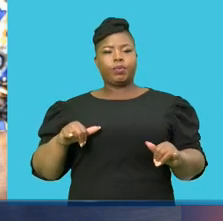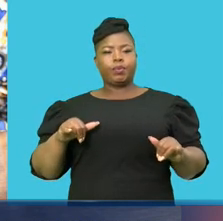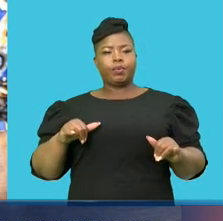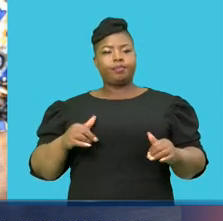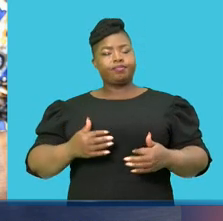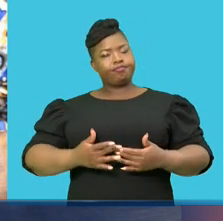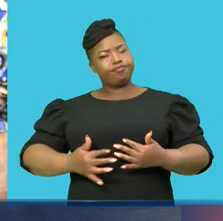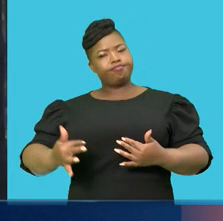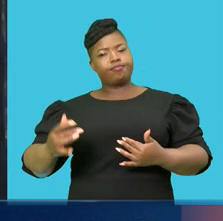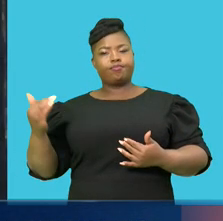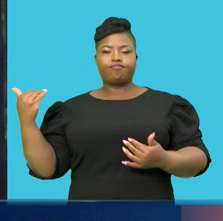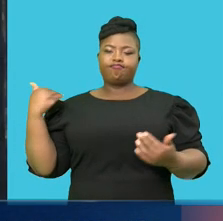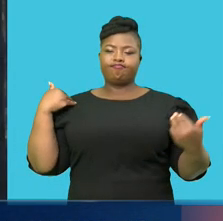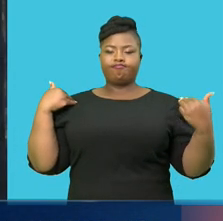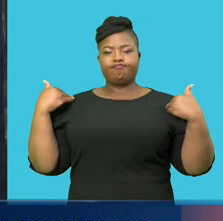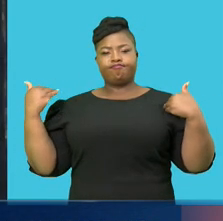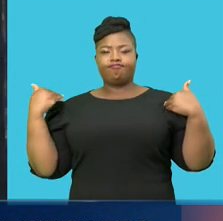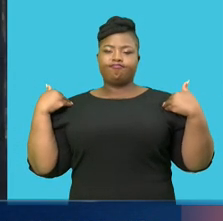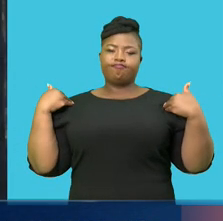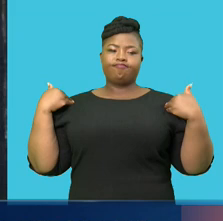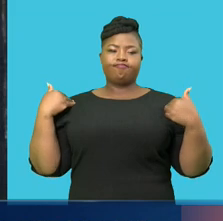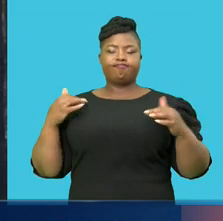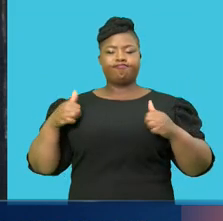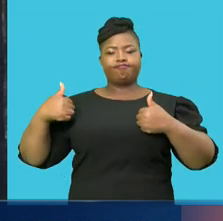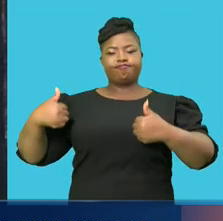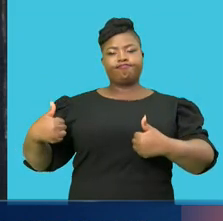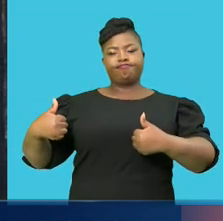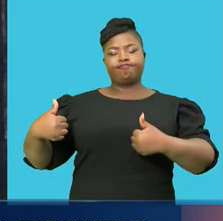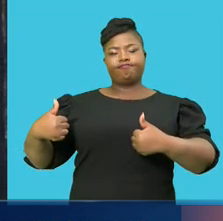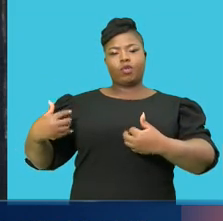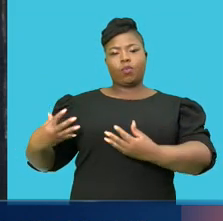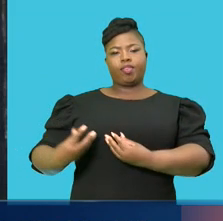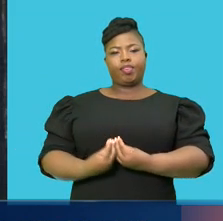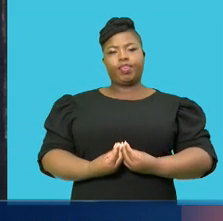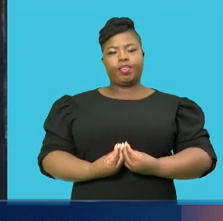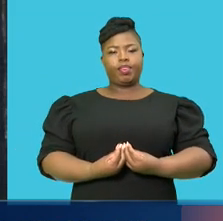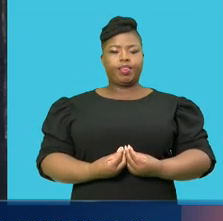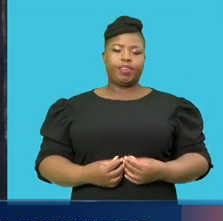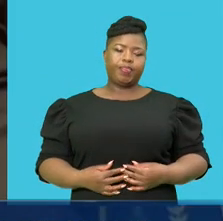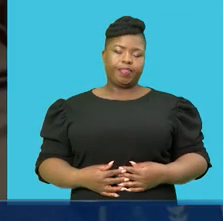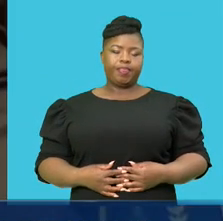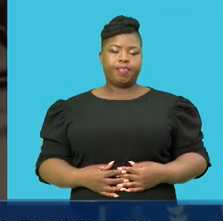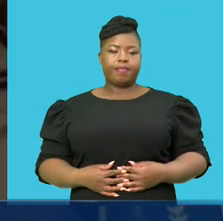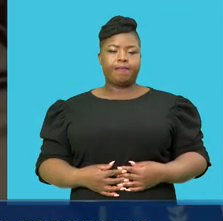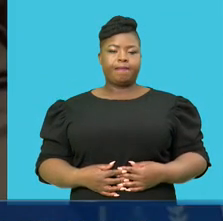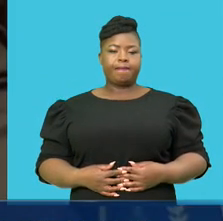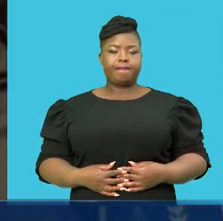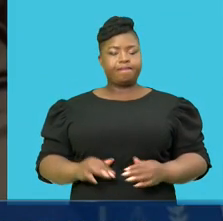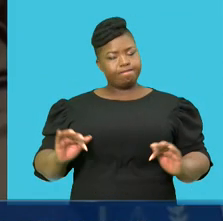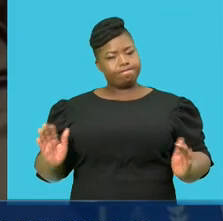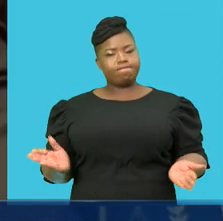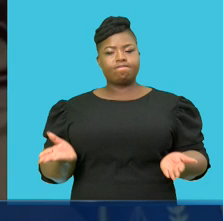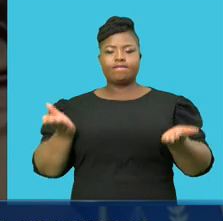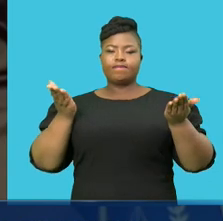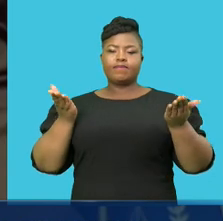they came and sat, and sat a while with me. They raised me up